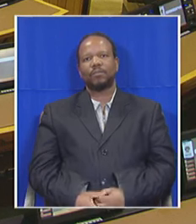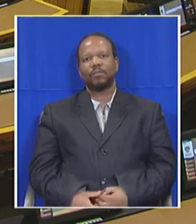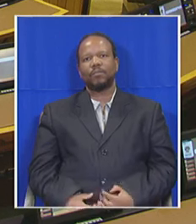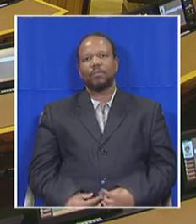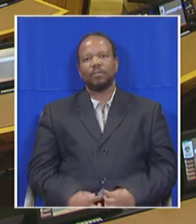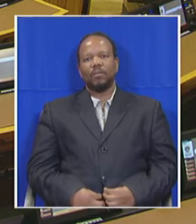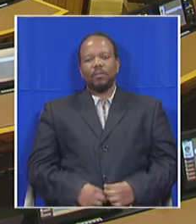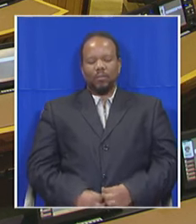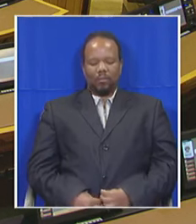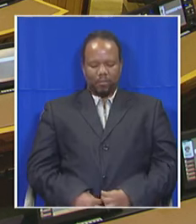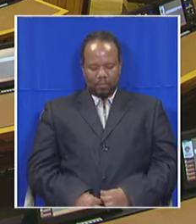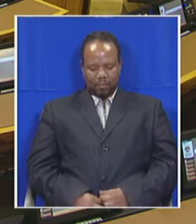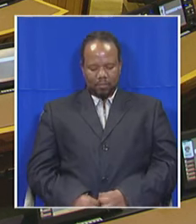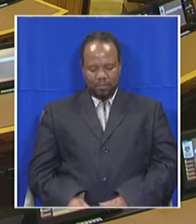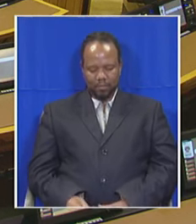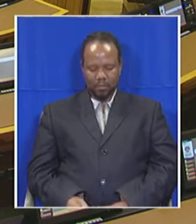Oh.